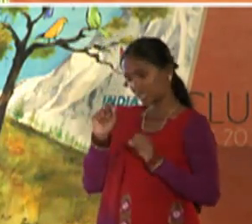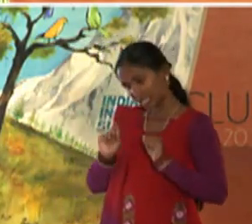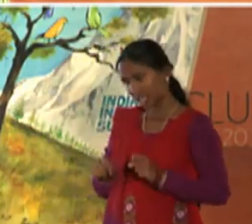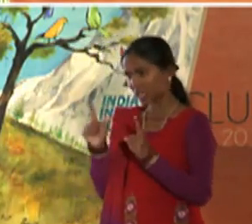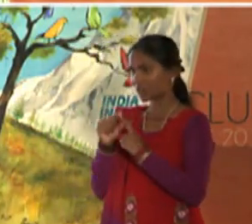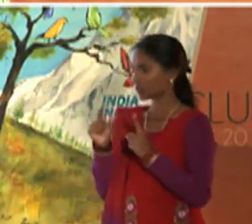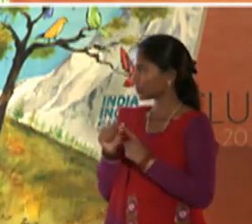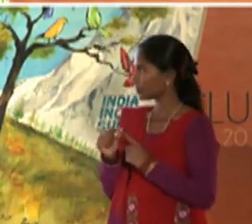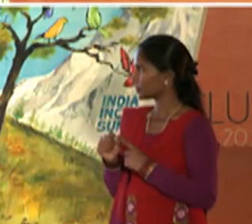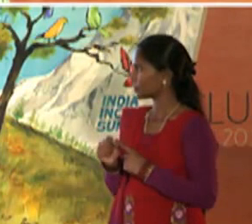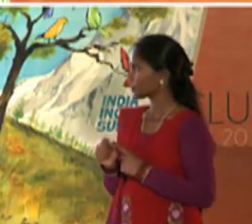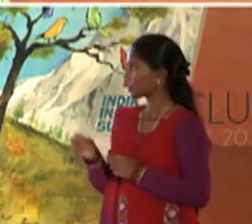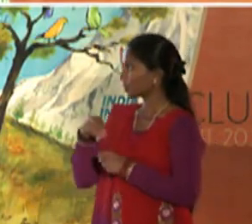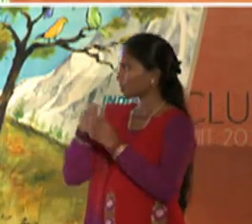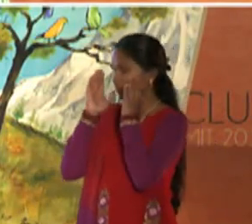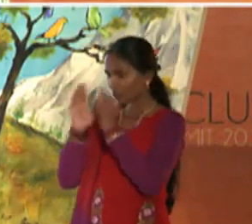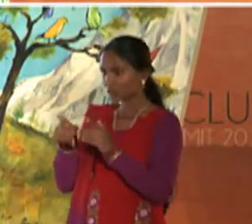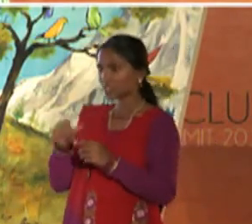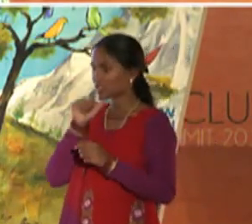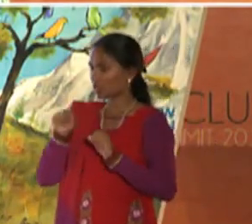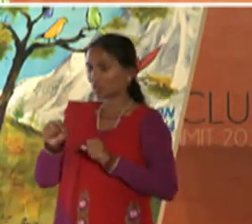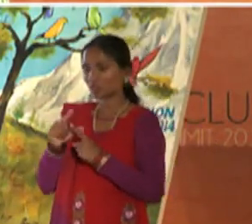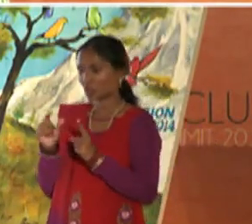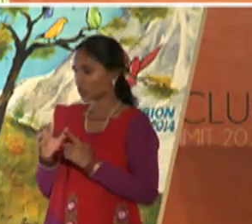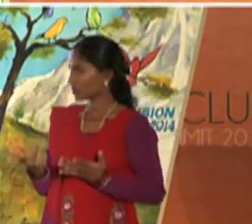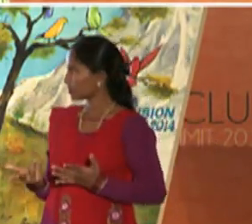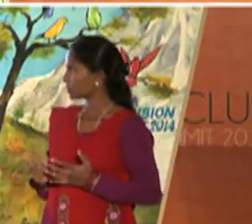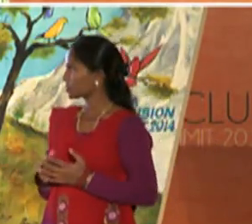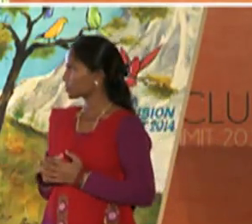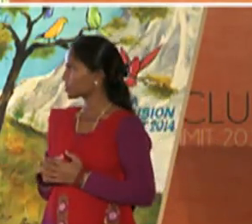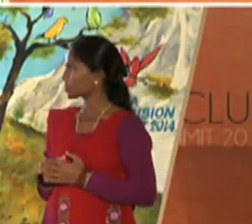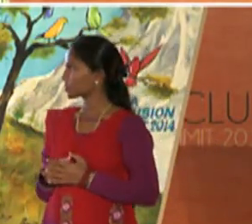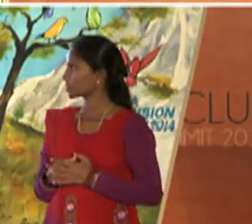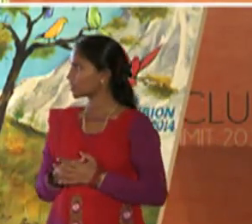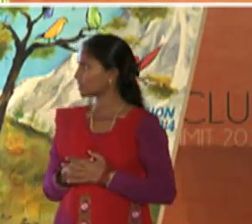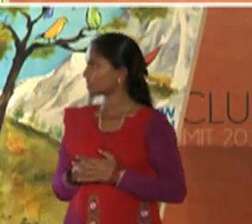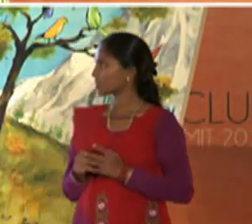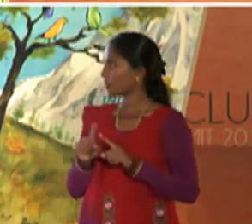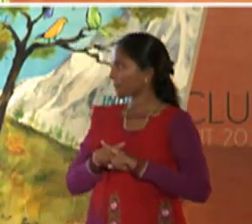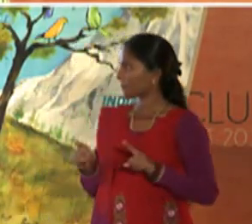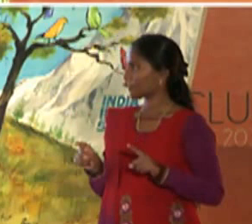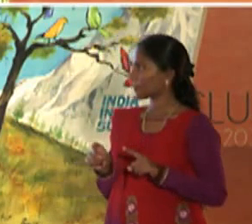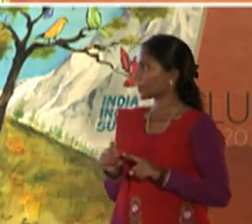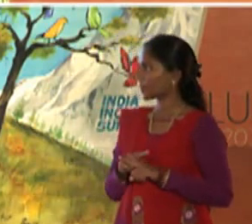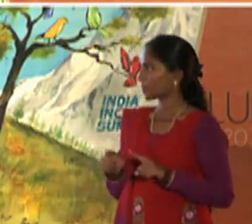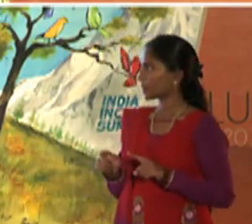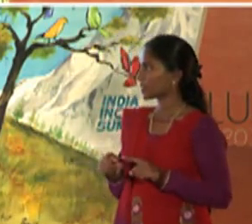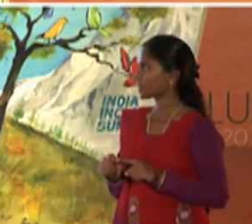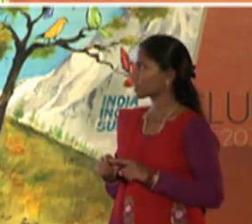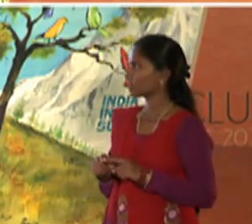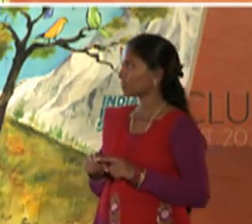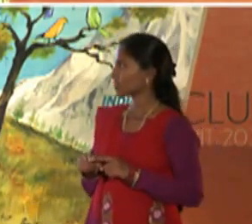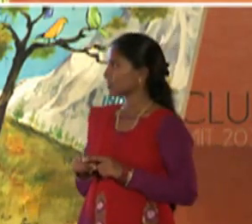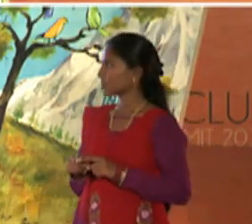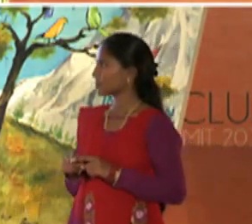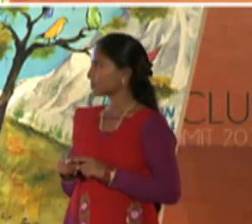as opposed to focusing on what she cannot do. I mean, I've made peace. I'm never going to be a supermodel, but I don't let it dwell on me, right?